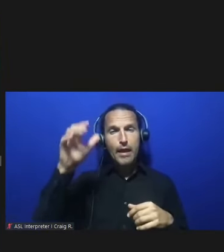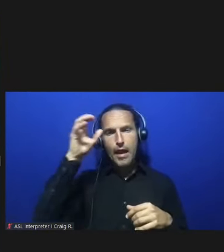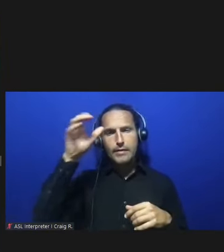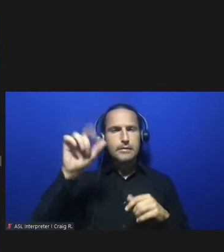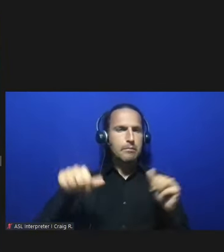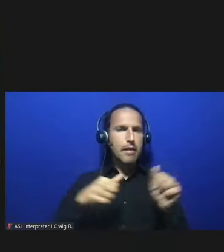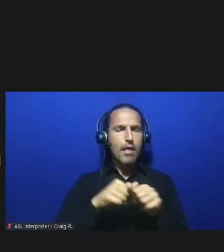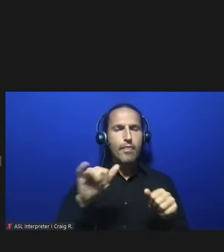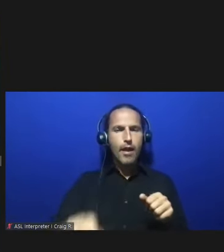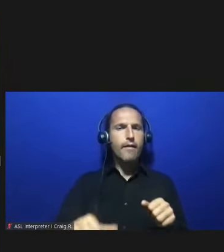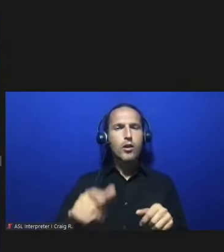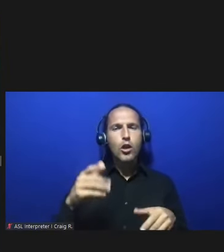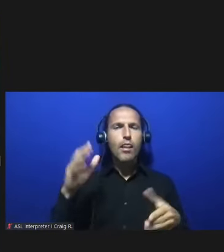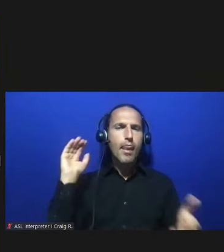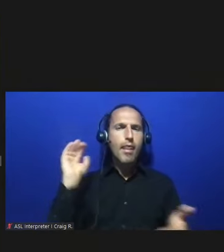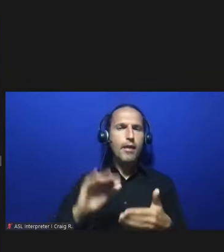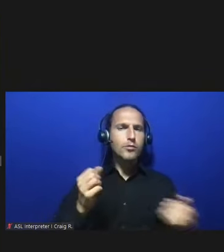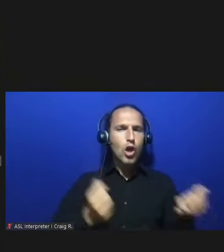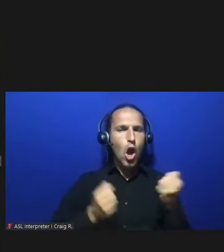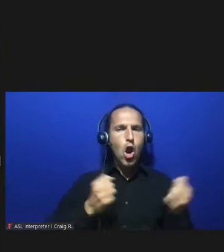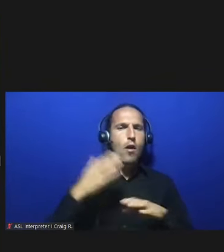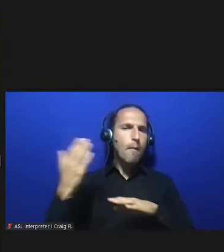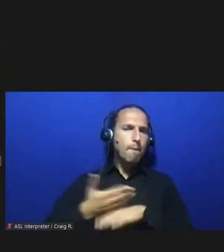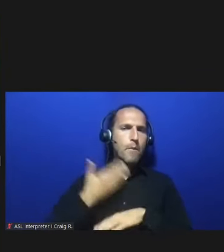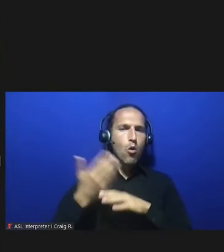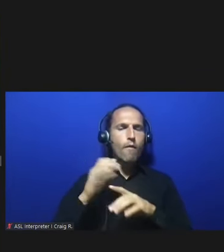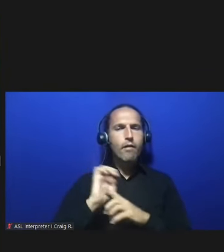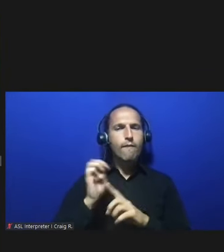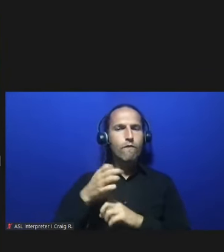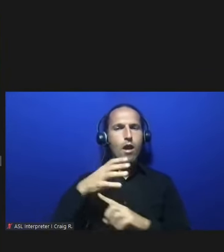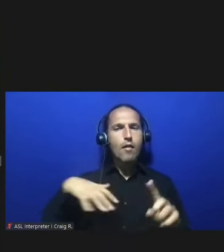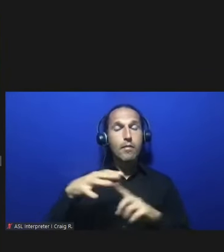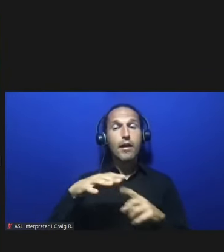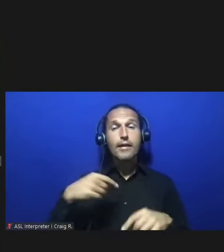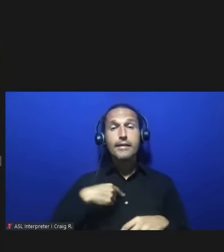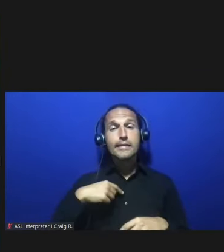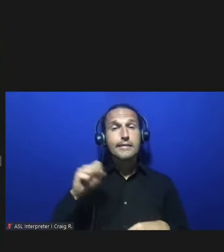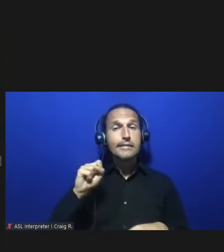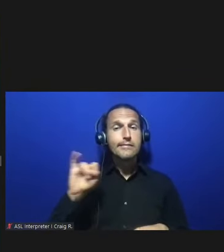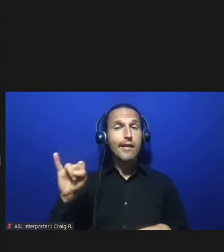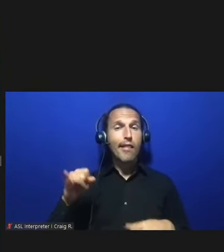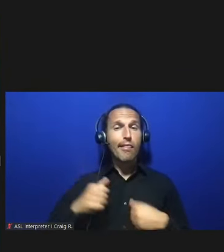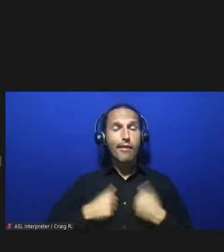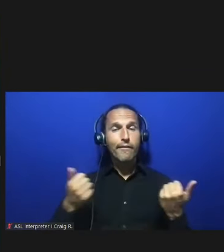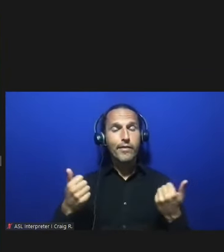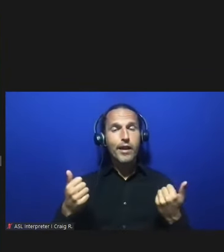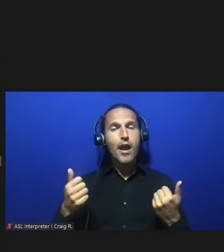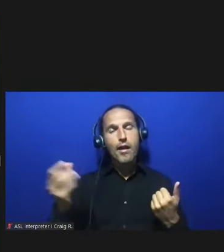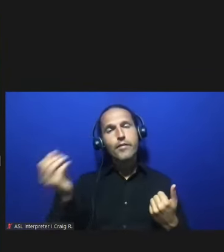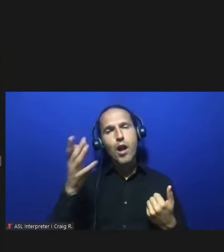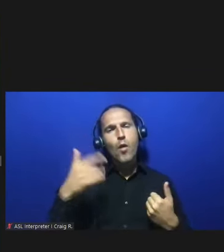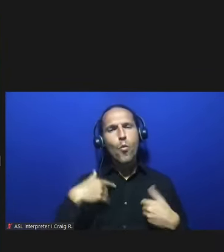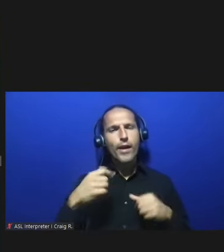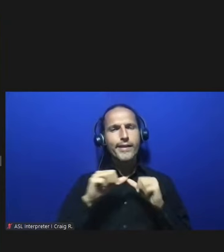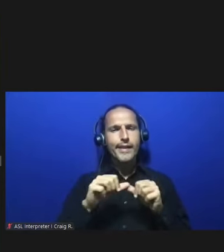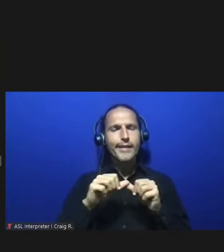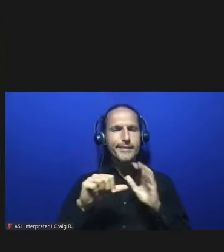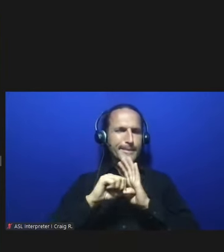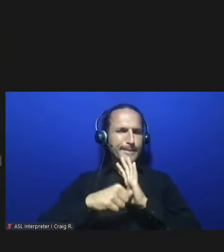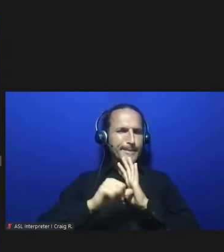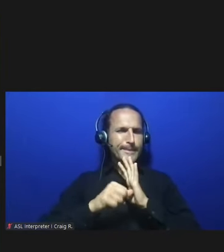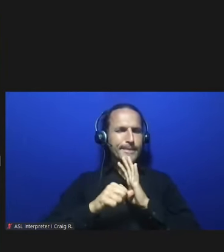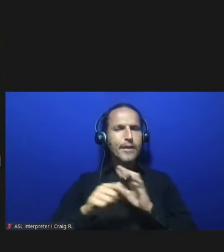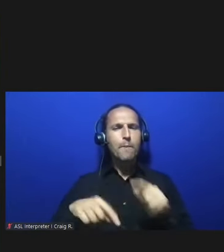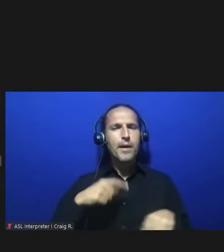it, taking cars off the road and improving our environment. As a Staten Islander, I want to continue to stress the importance